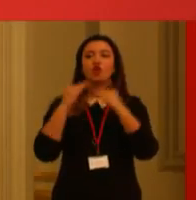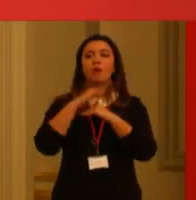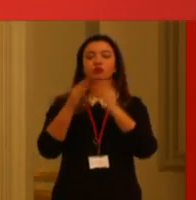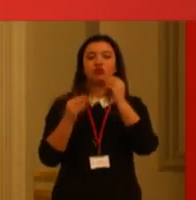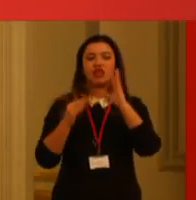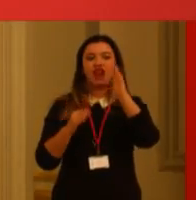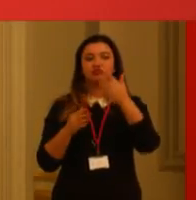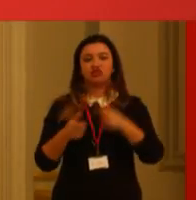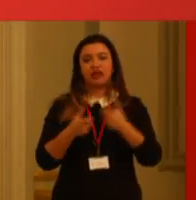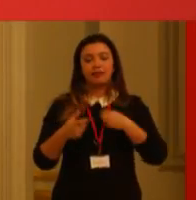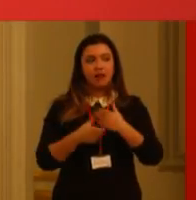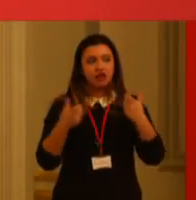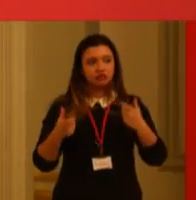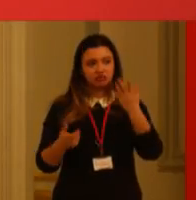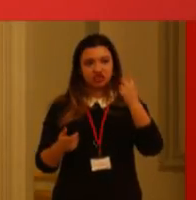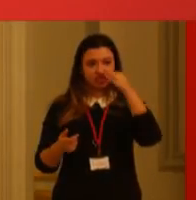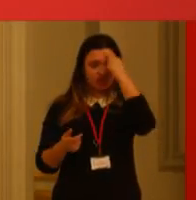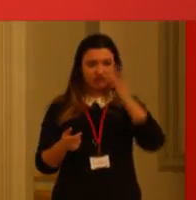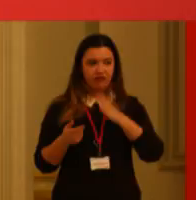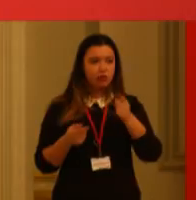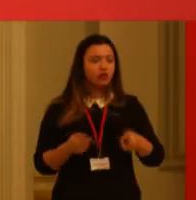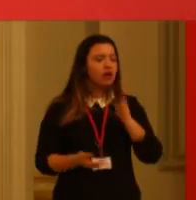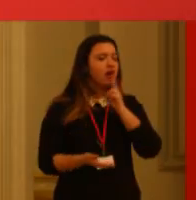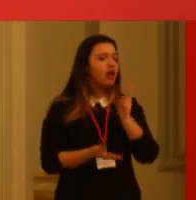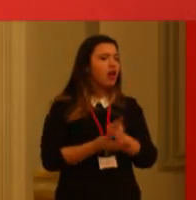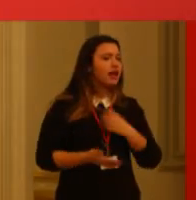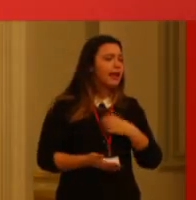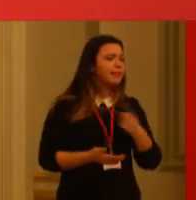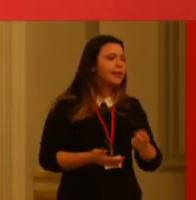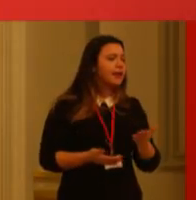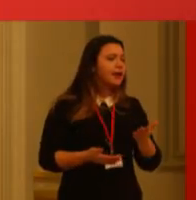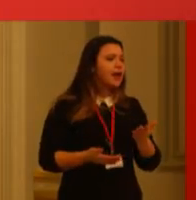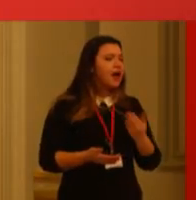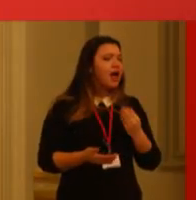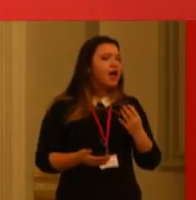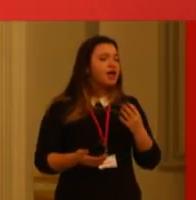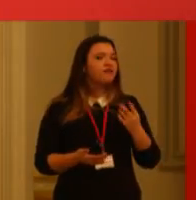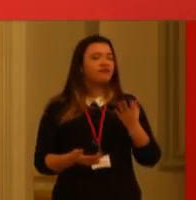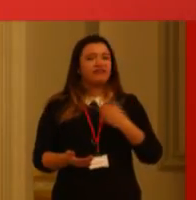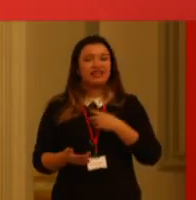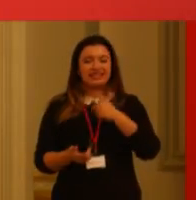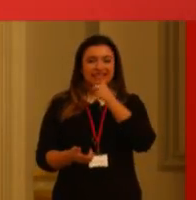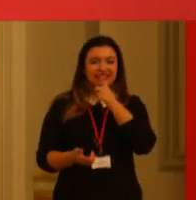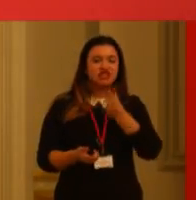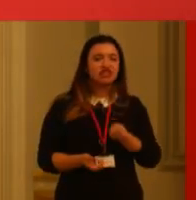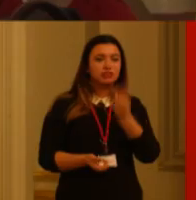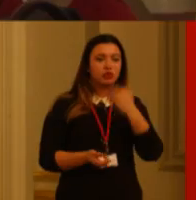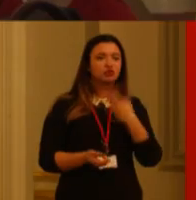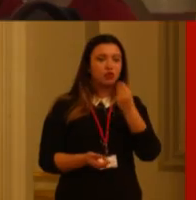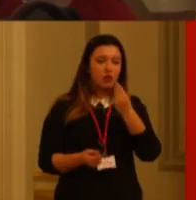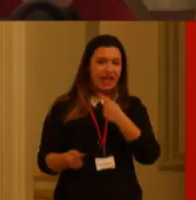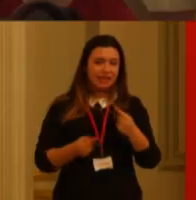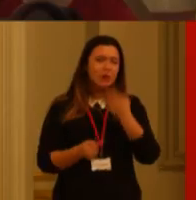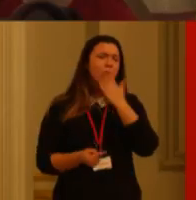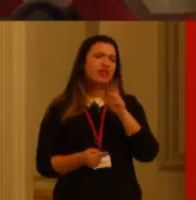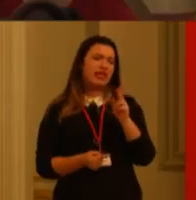how societies enhance themselves and make progress, because they have a chance to